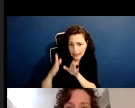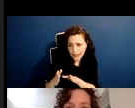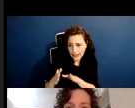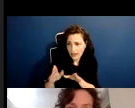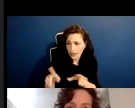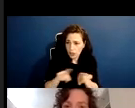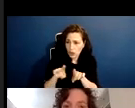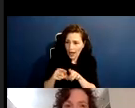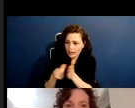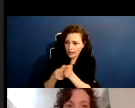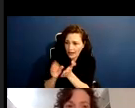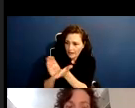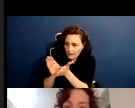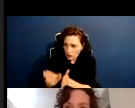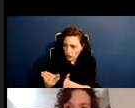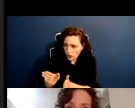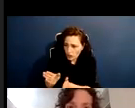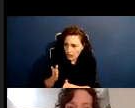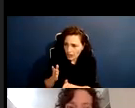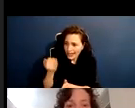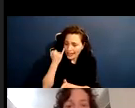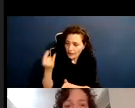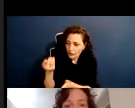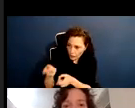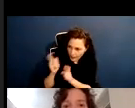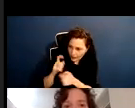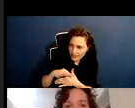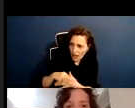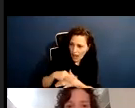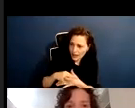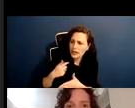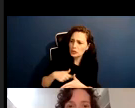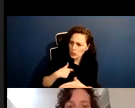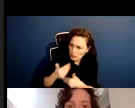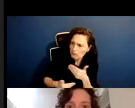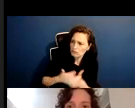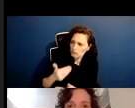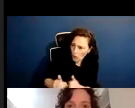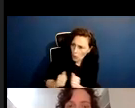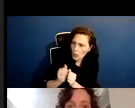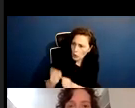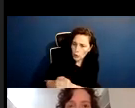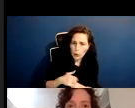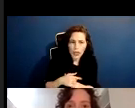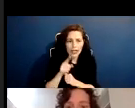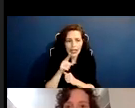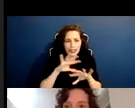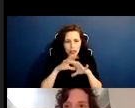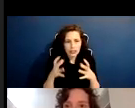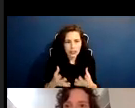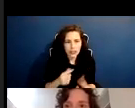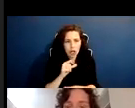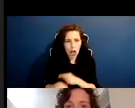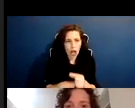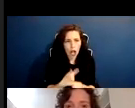context to that, we can navigate that with you. So here they've given us this global story that feels